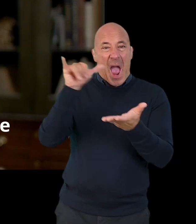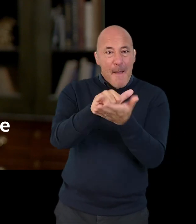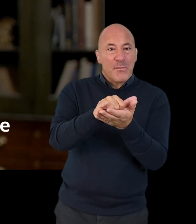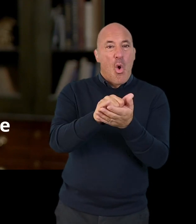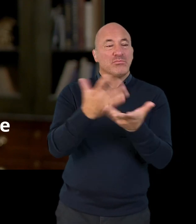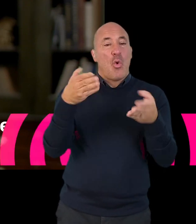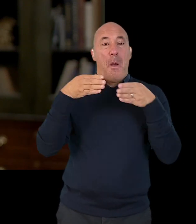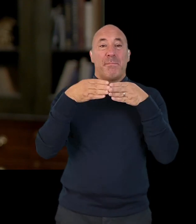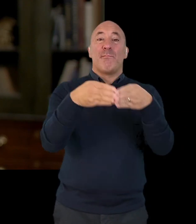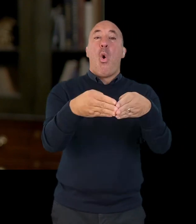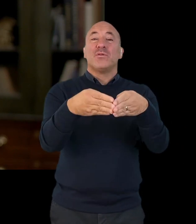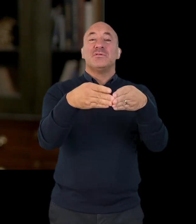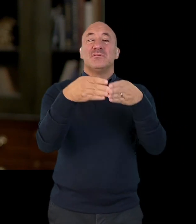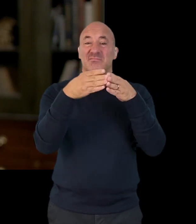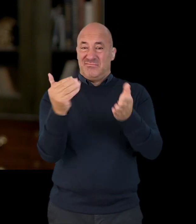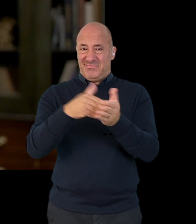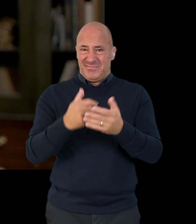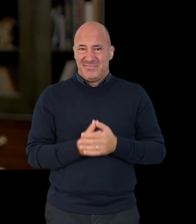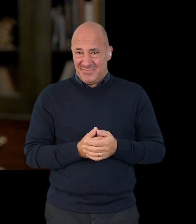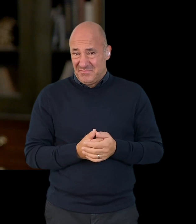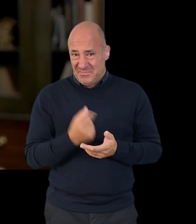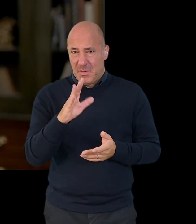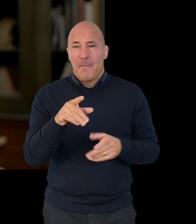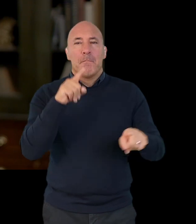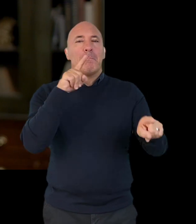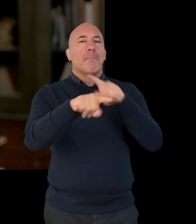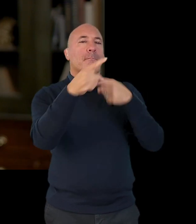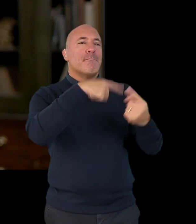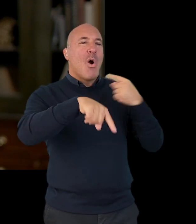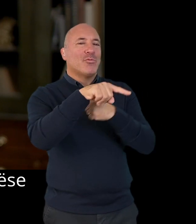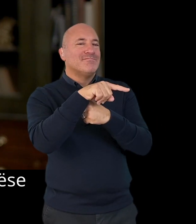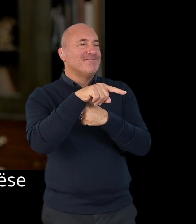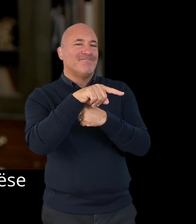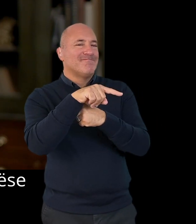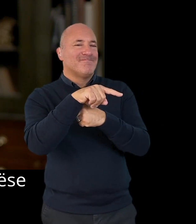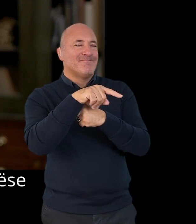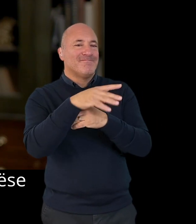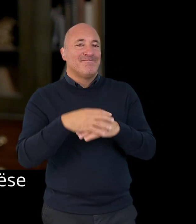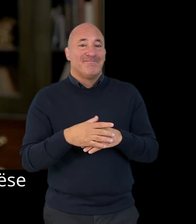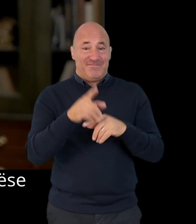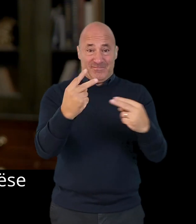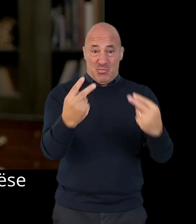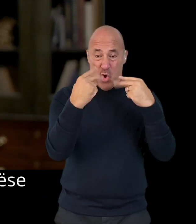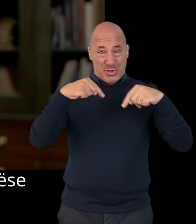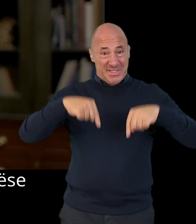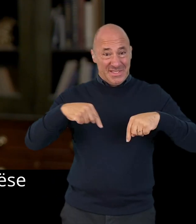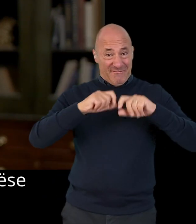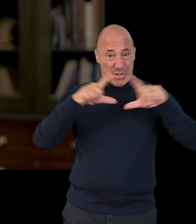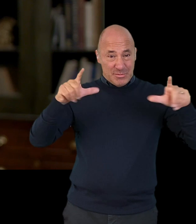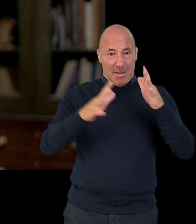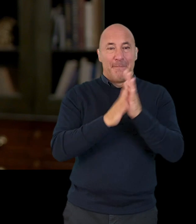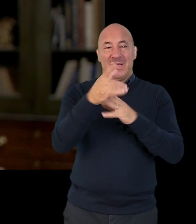Kingdom, at the airport or at the port of arrival. But most people don't, and if you're watching this